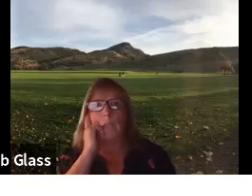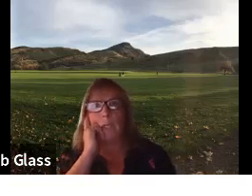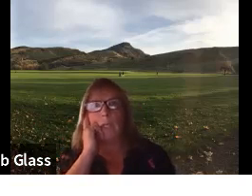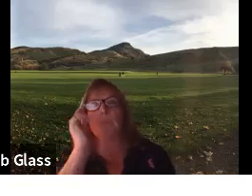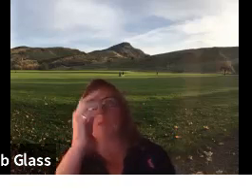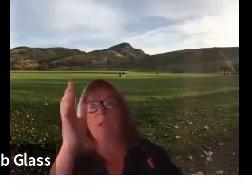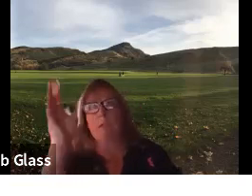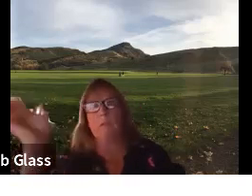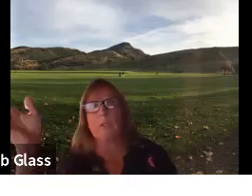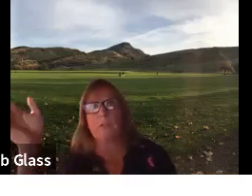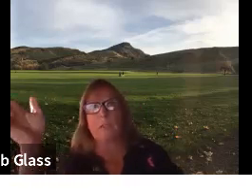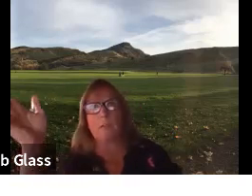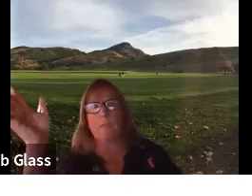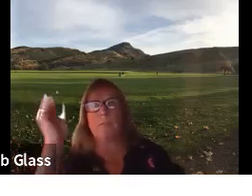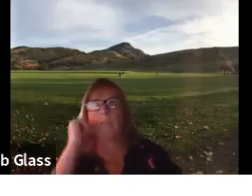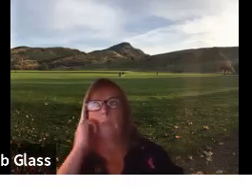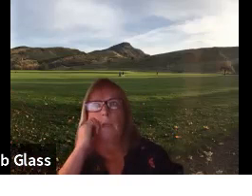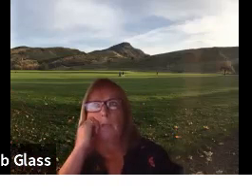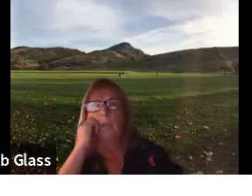or 1A, the first phase.